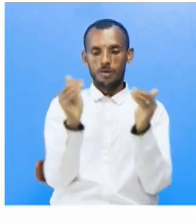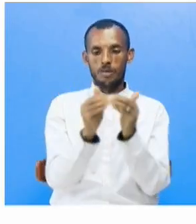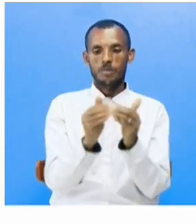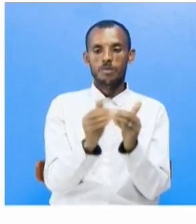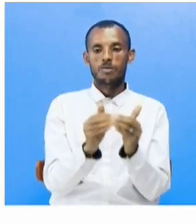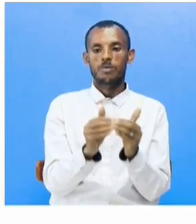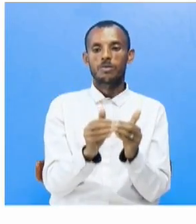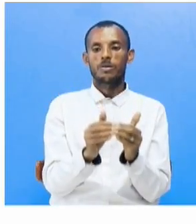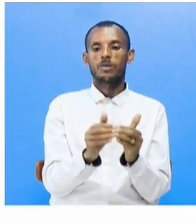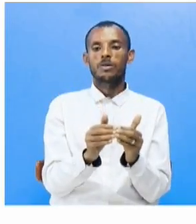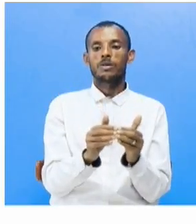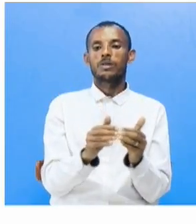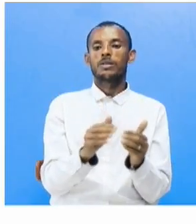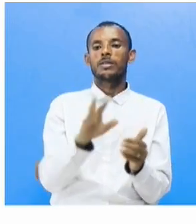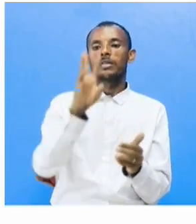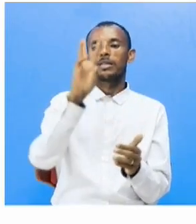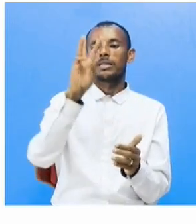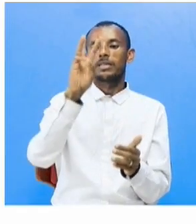equal to